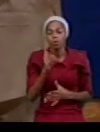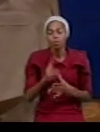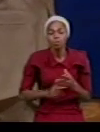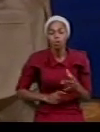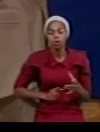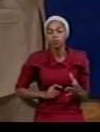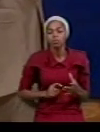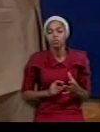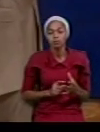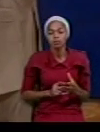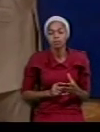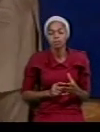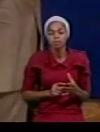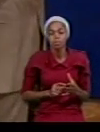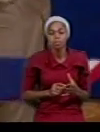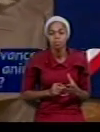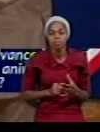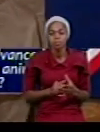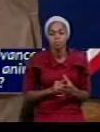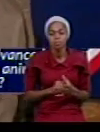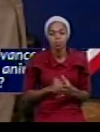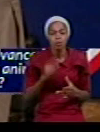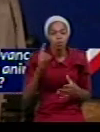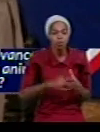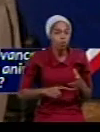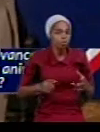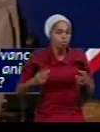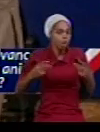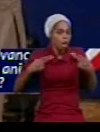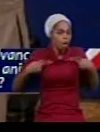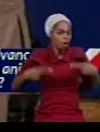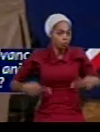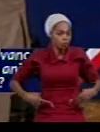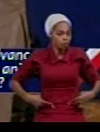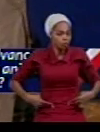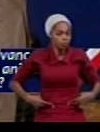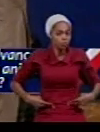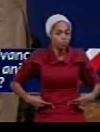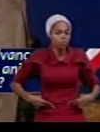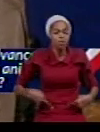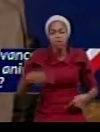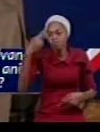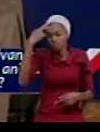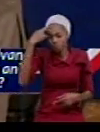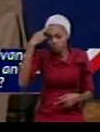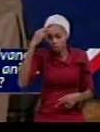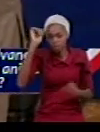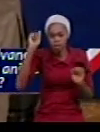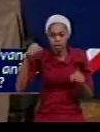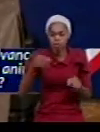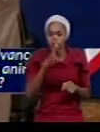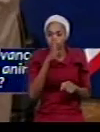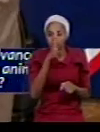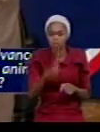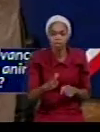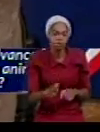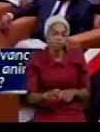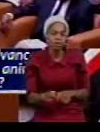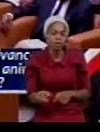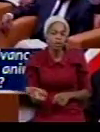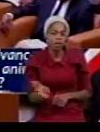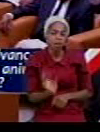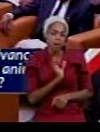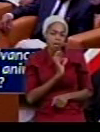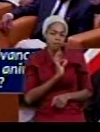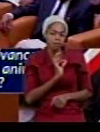unclean animals as unsafe for human consumption? Quickly. Anybody?